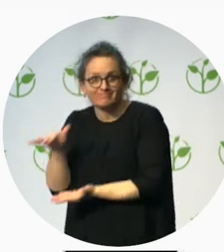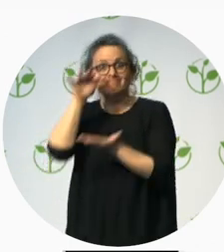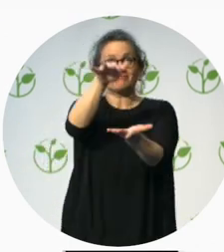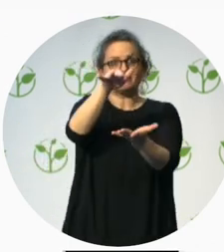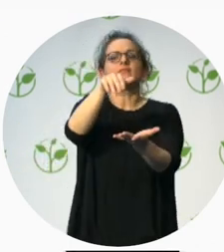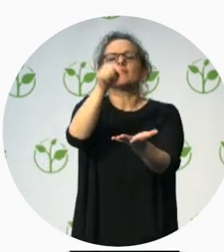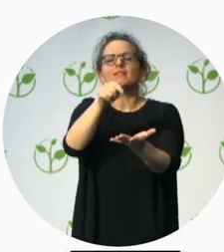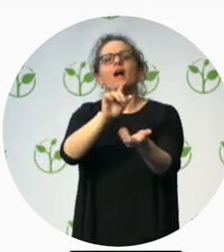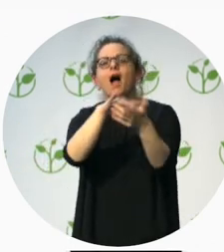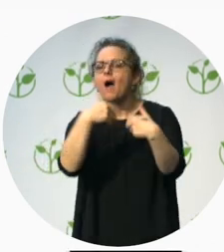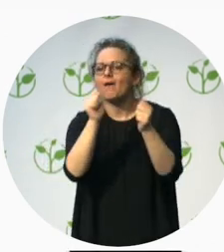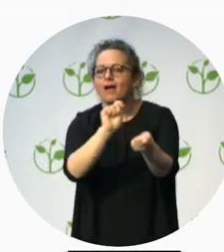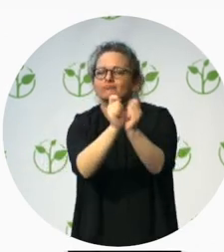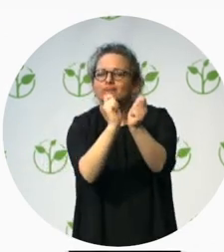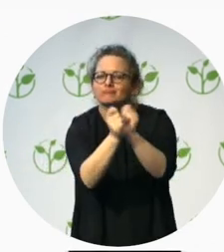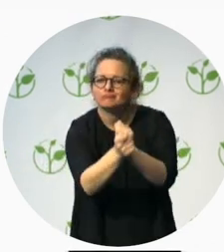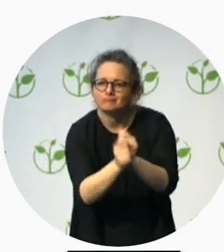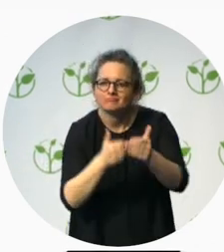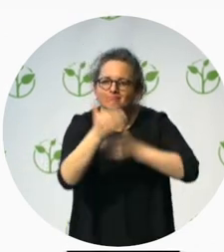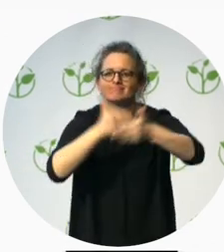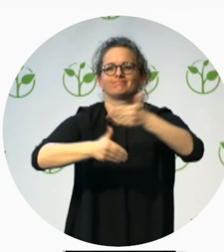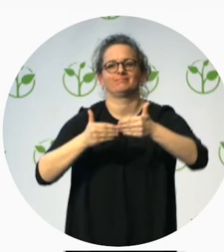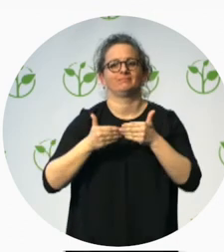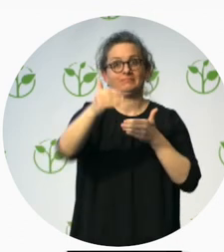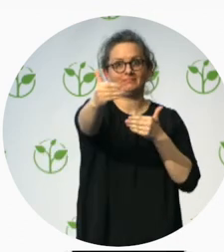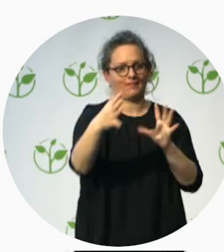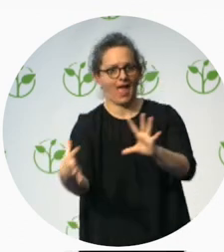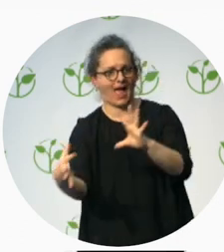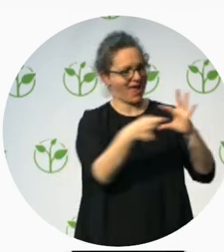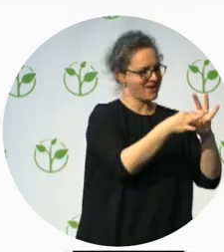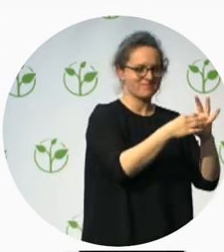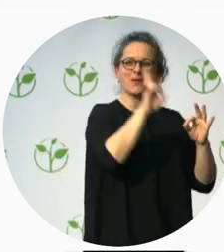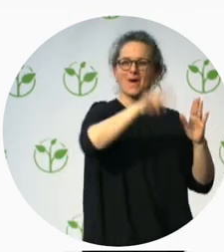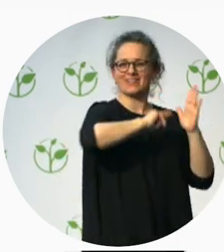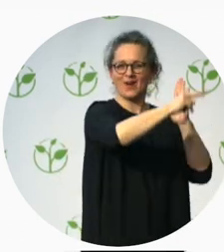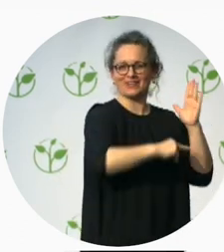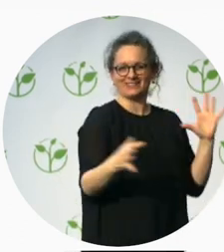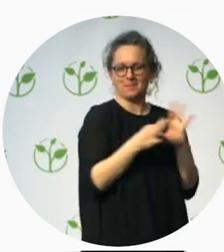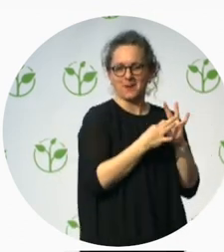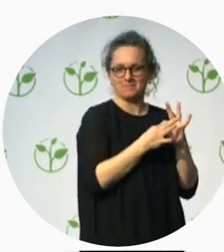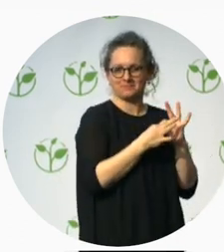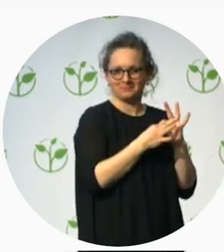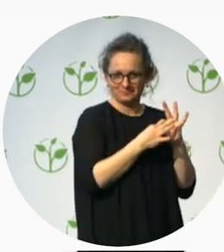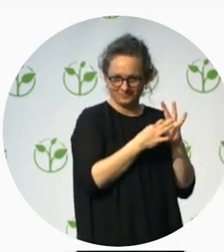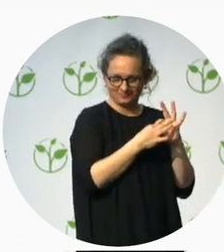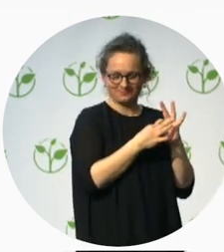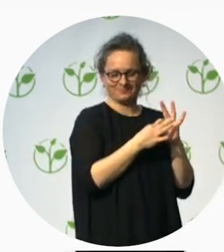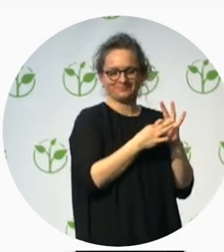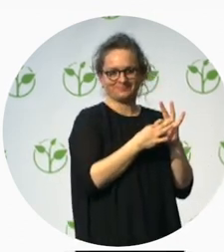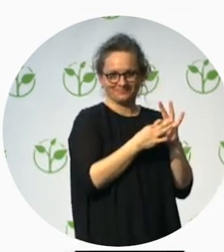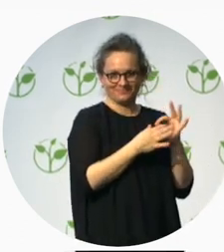UN CRPD here in Austria. This contribution should, on one